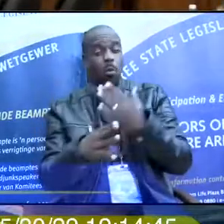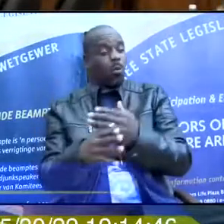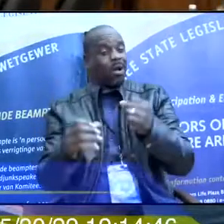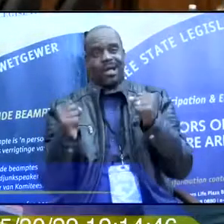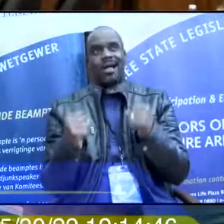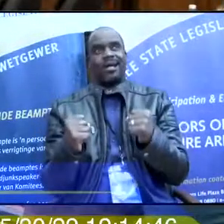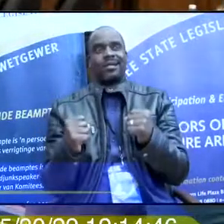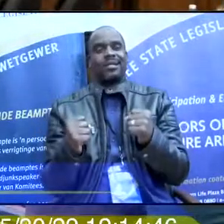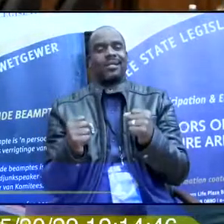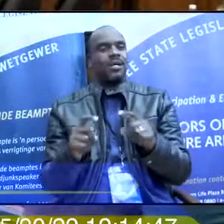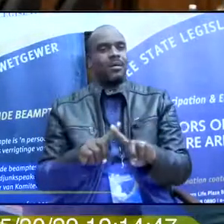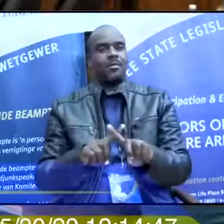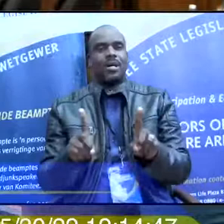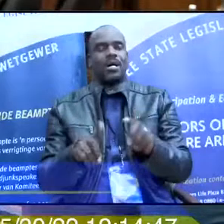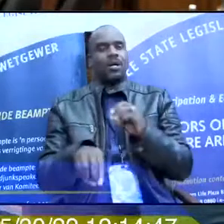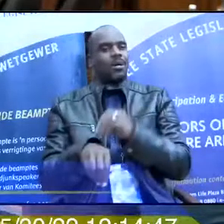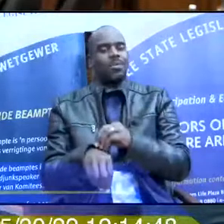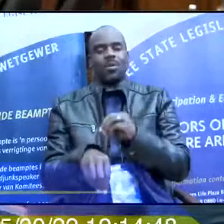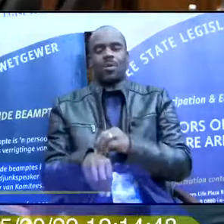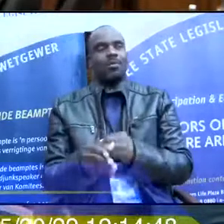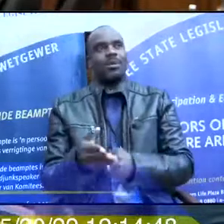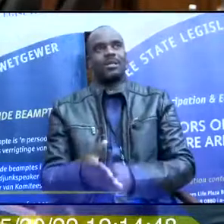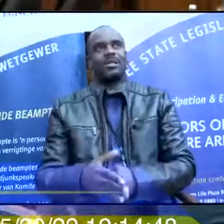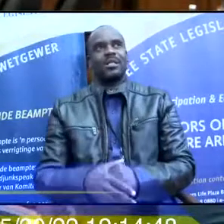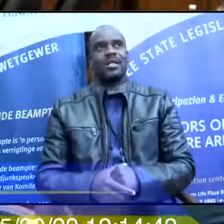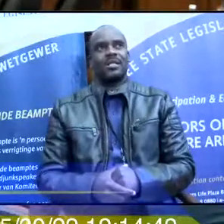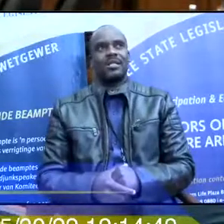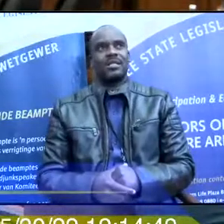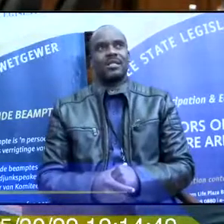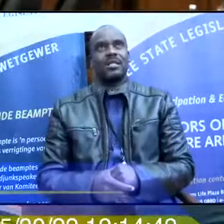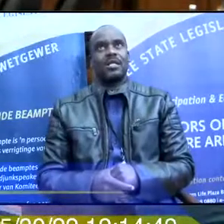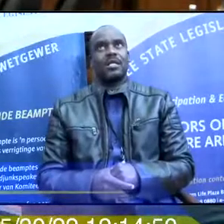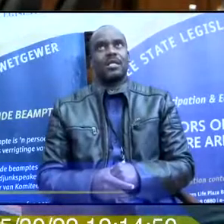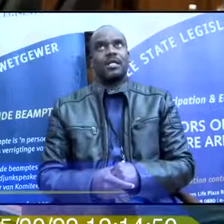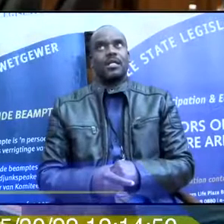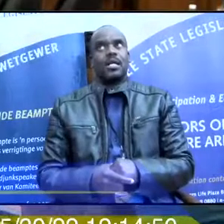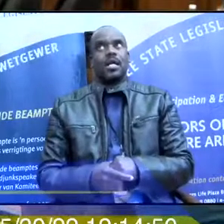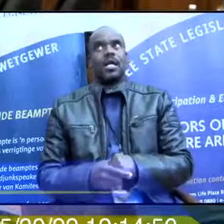problem is that it has been rendered incapacitated